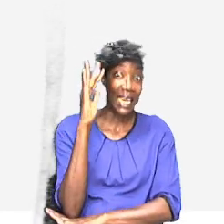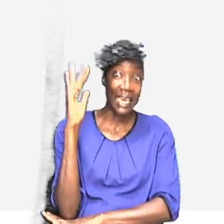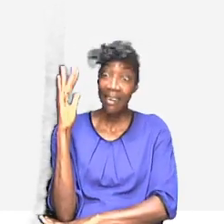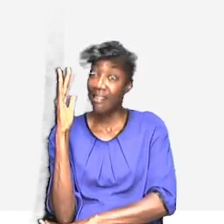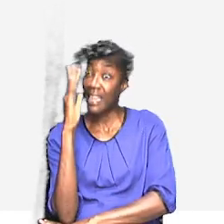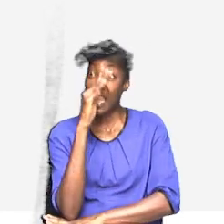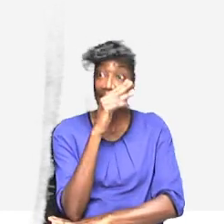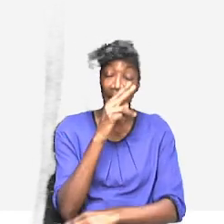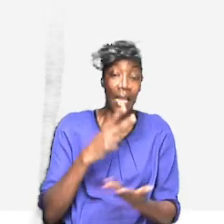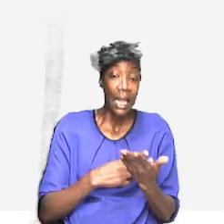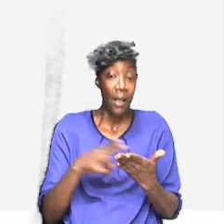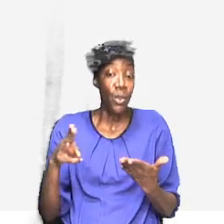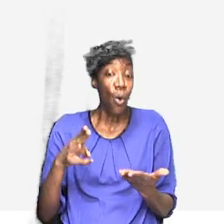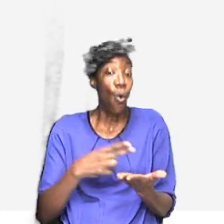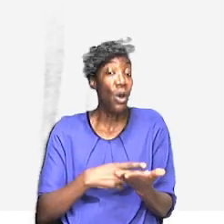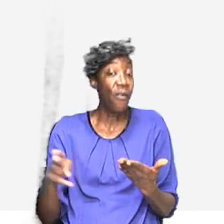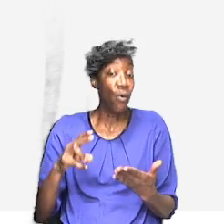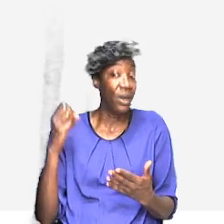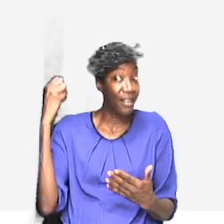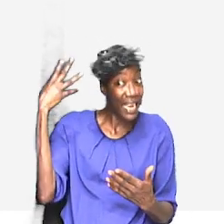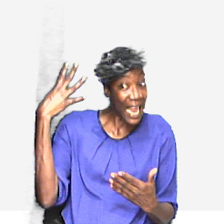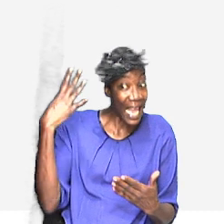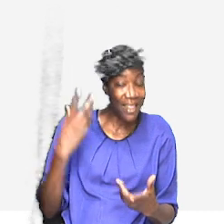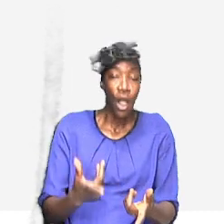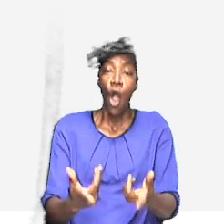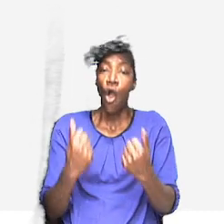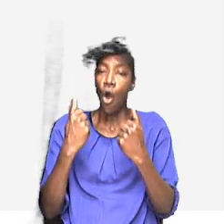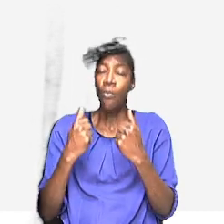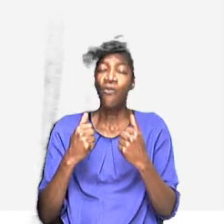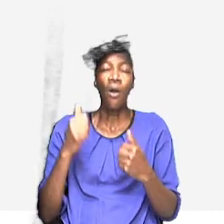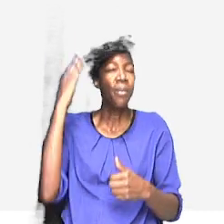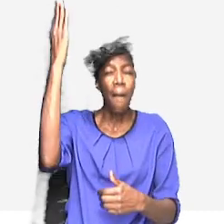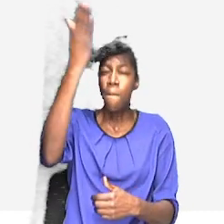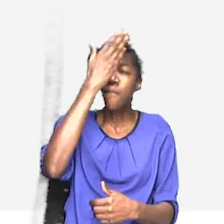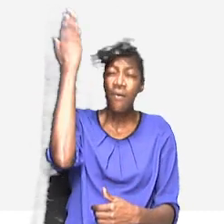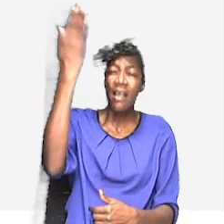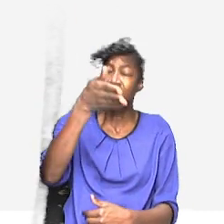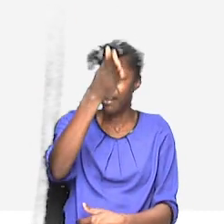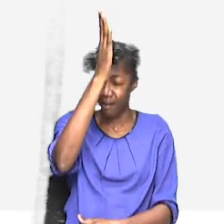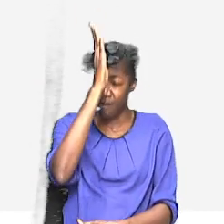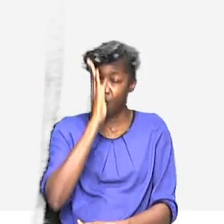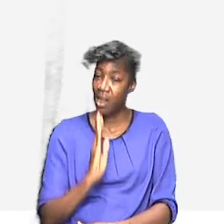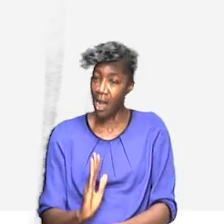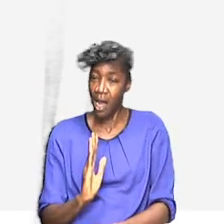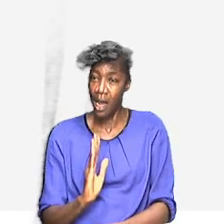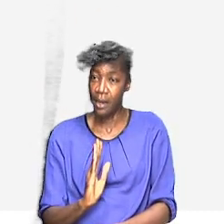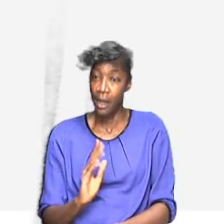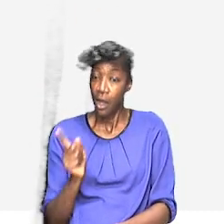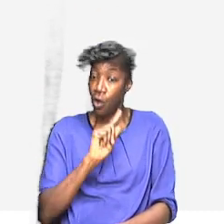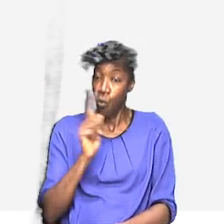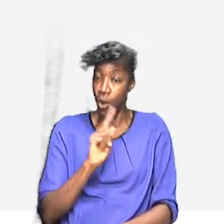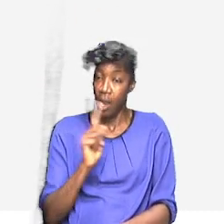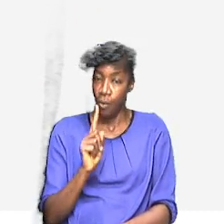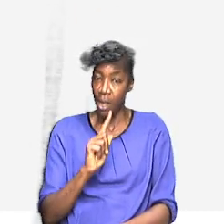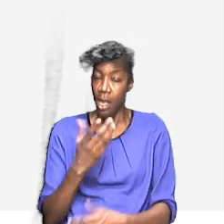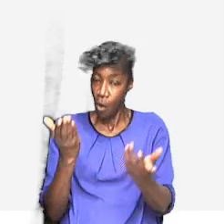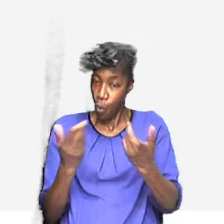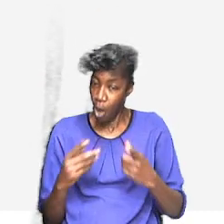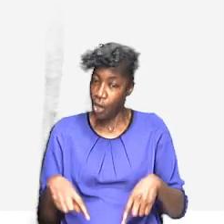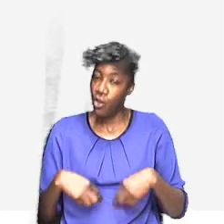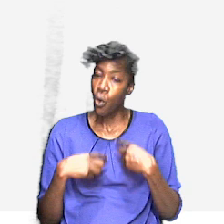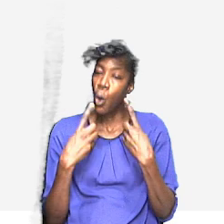of Holies, the light comes from the Shekinah presence of Almighty God. And this is where we want to